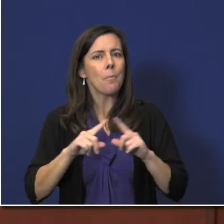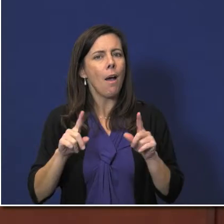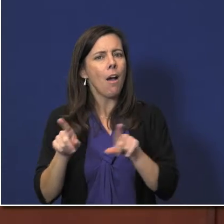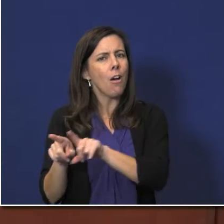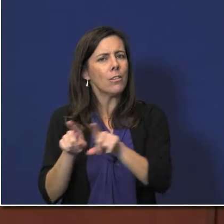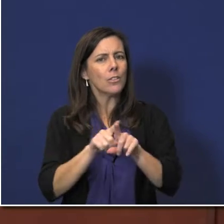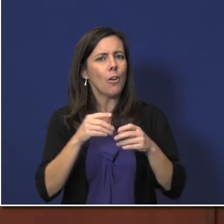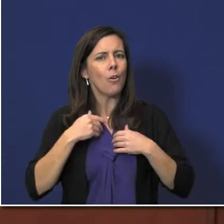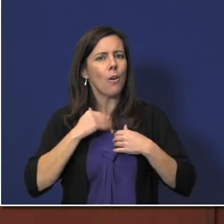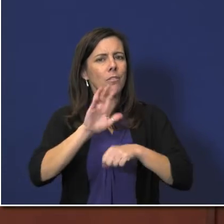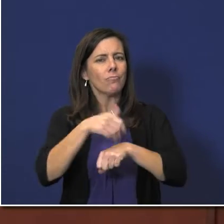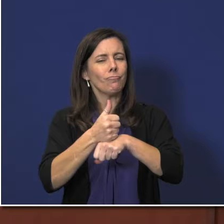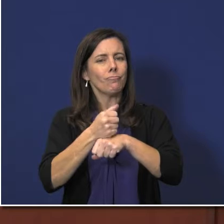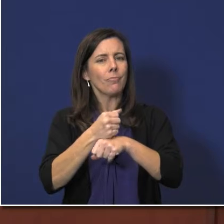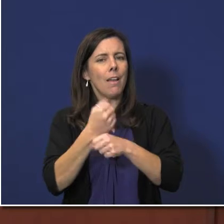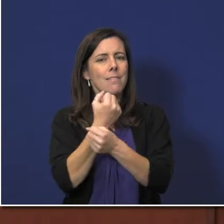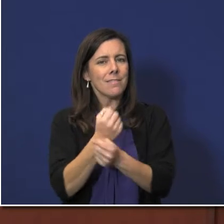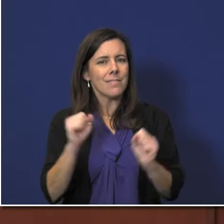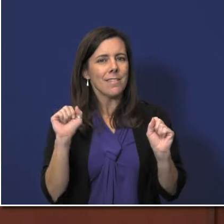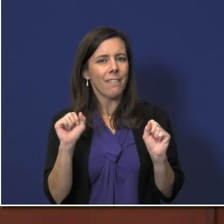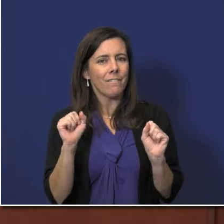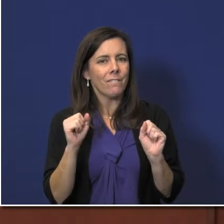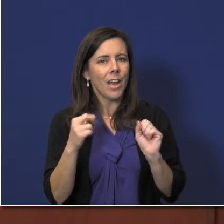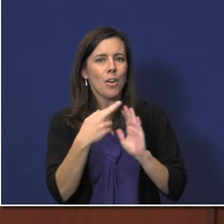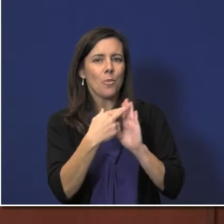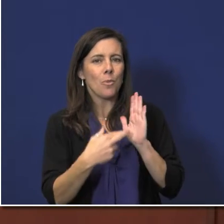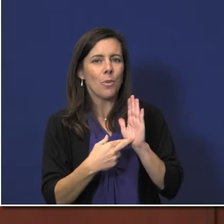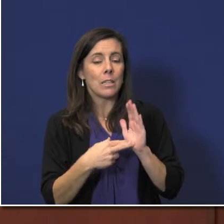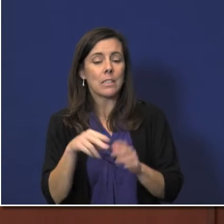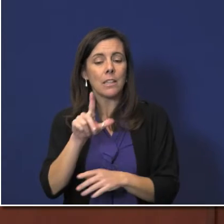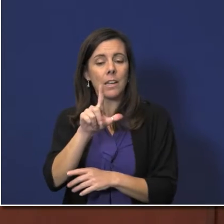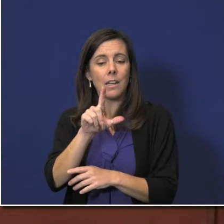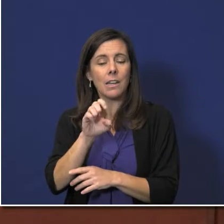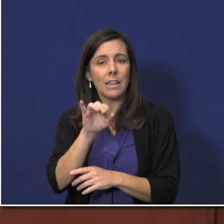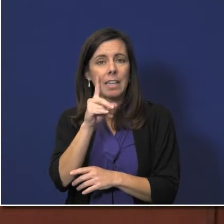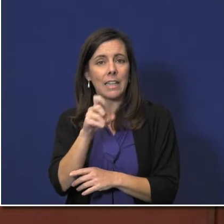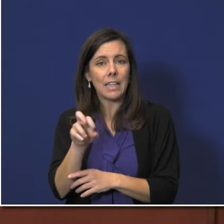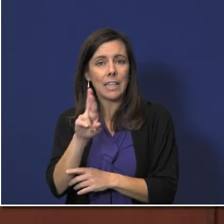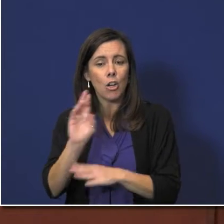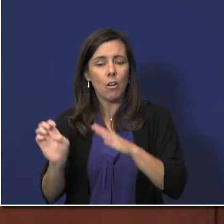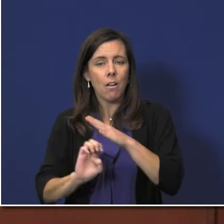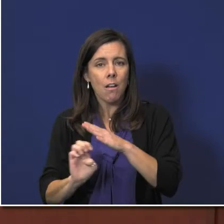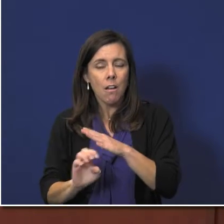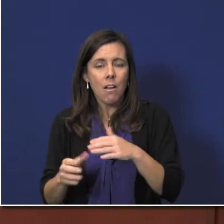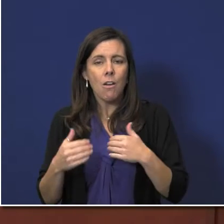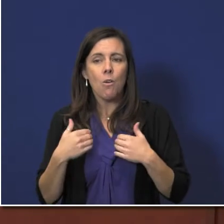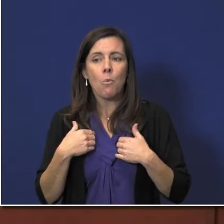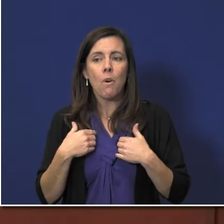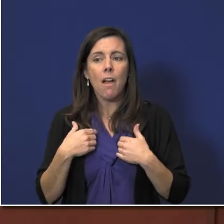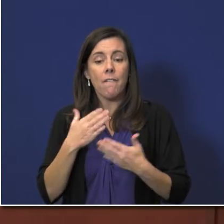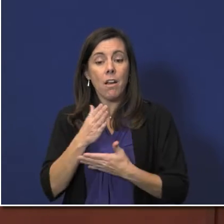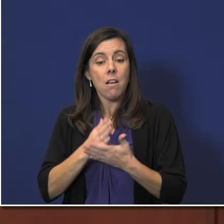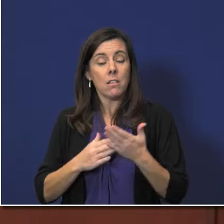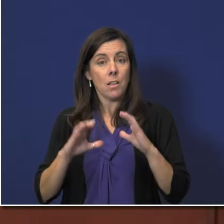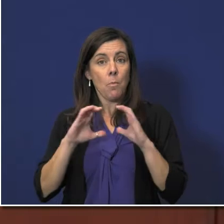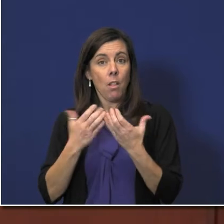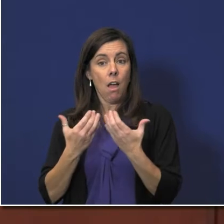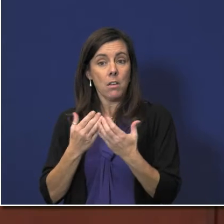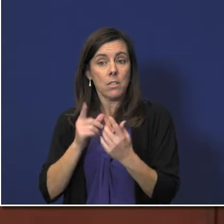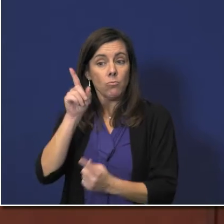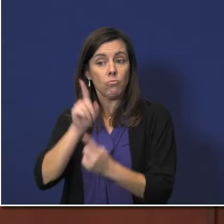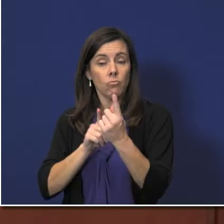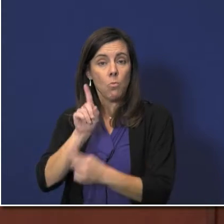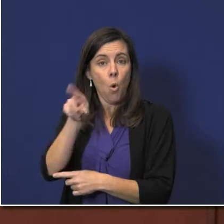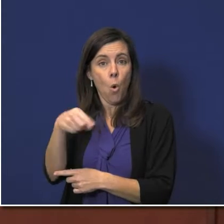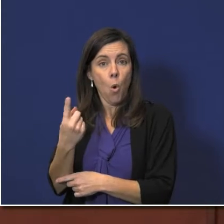place. At Leader Elementary, the sense of community was pervasive, with some classes in person only, some